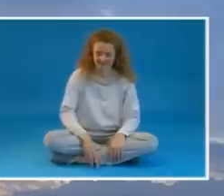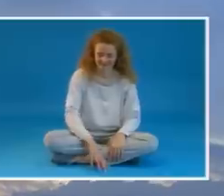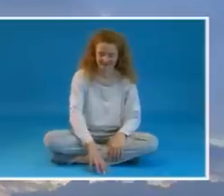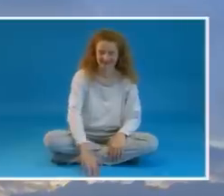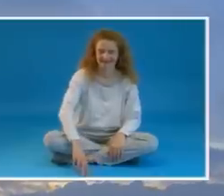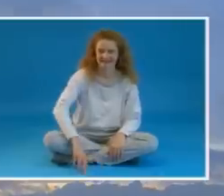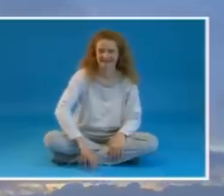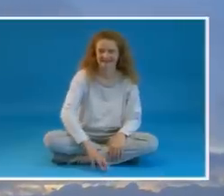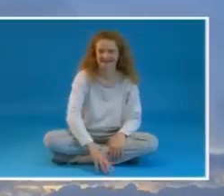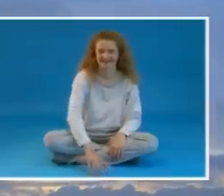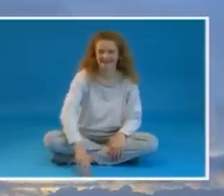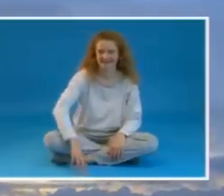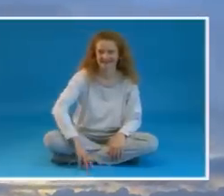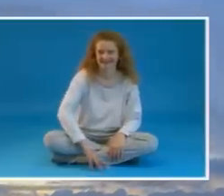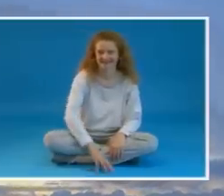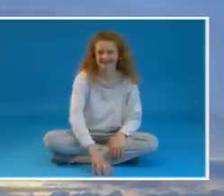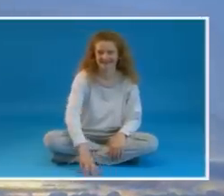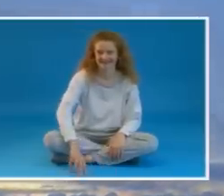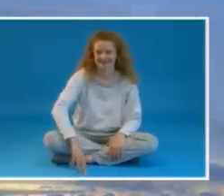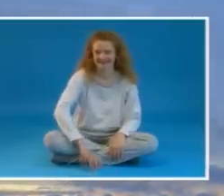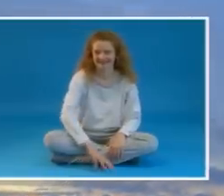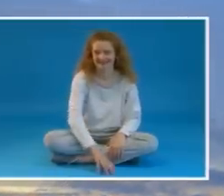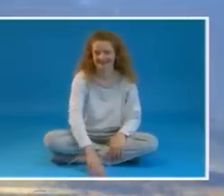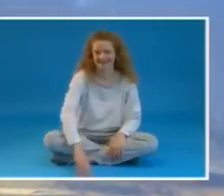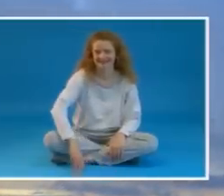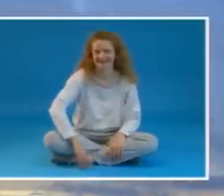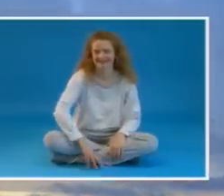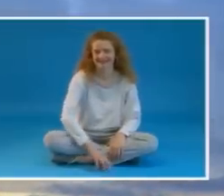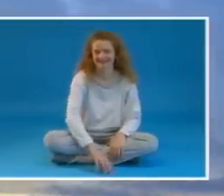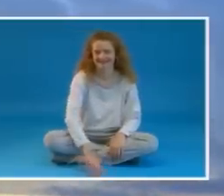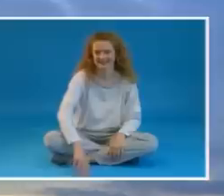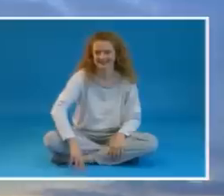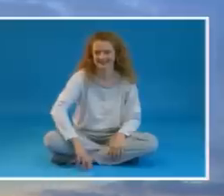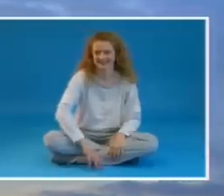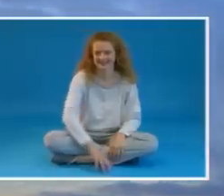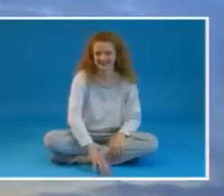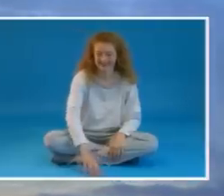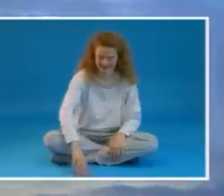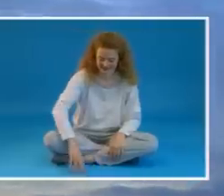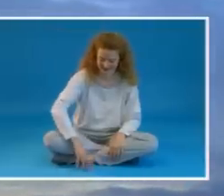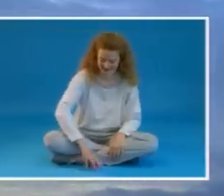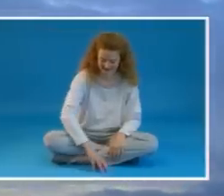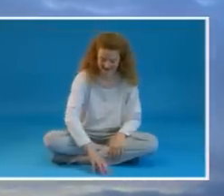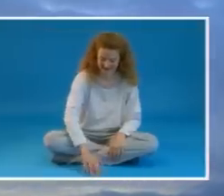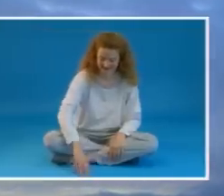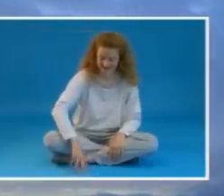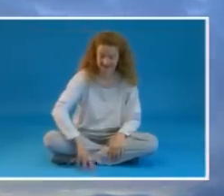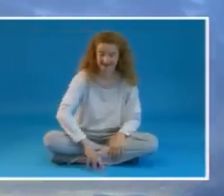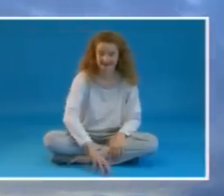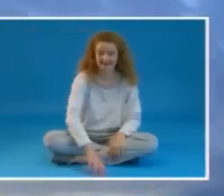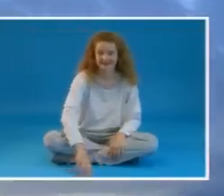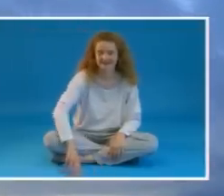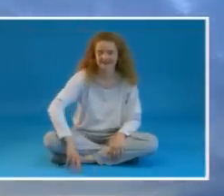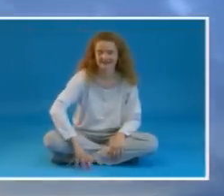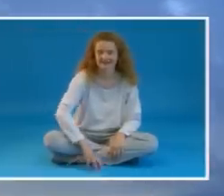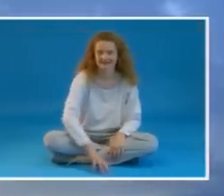There's a spider on the floor, on the floor. There's a spider on the floor, on the floor. There's a spider on the floor,